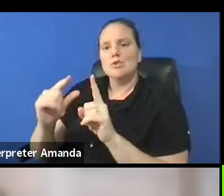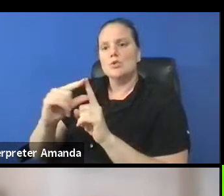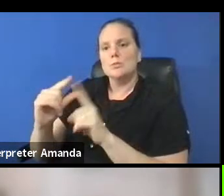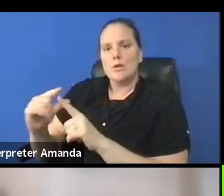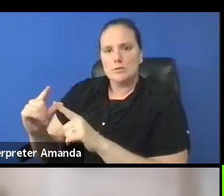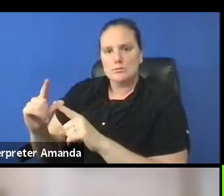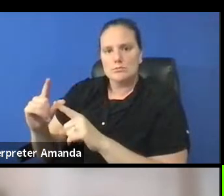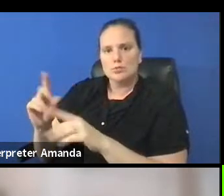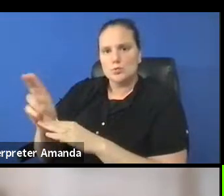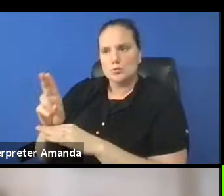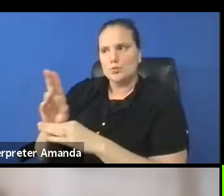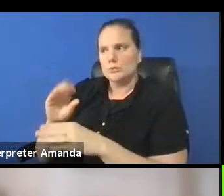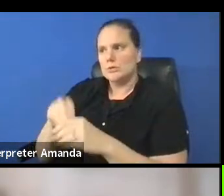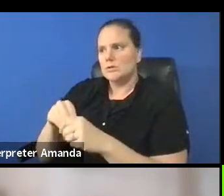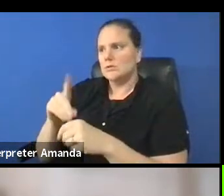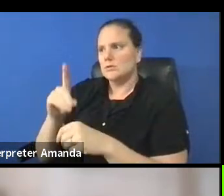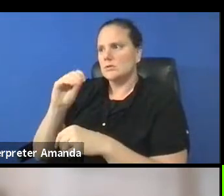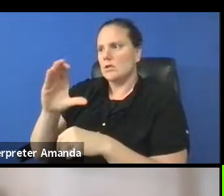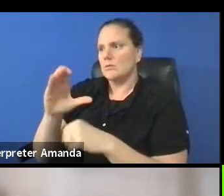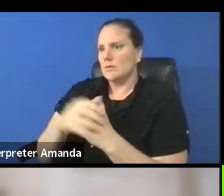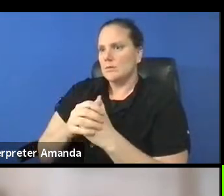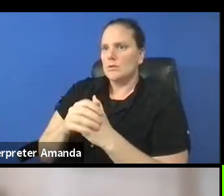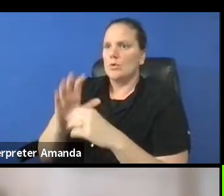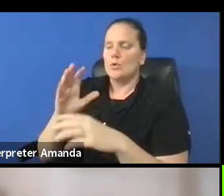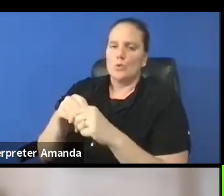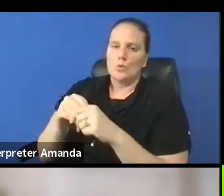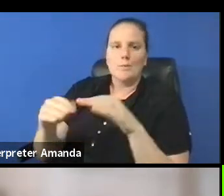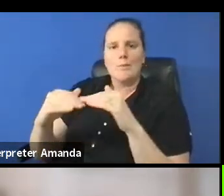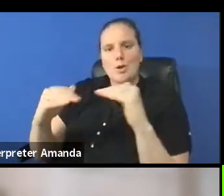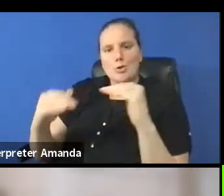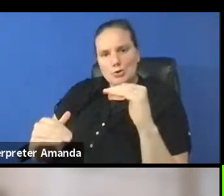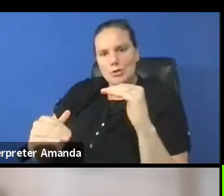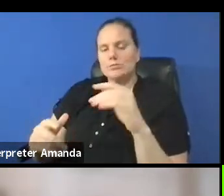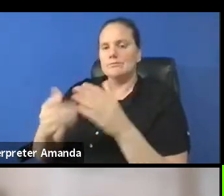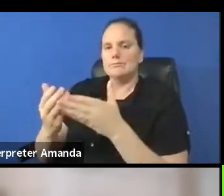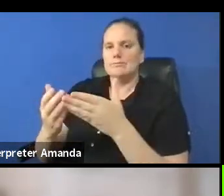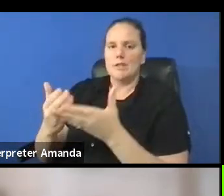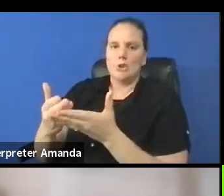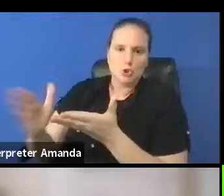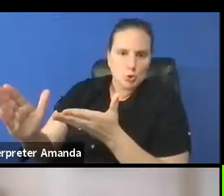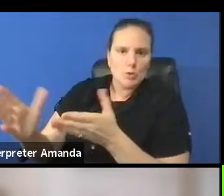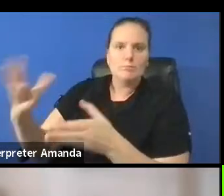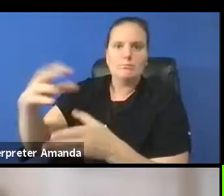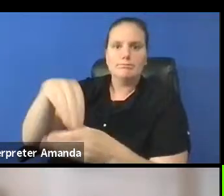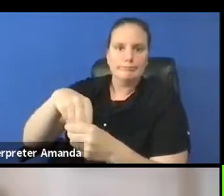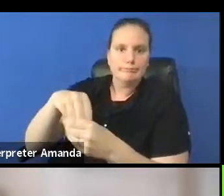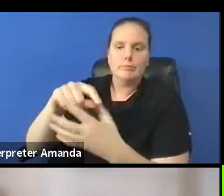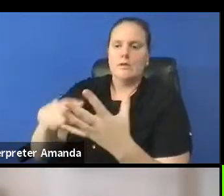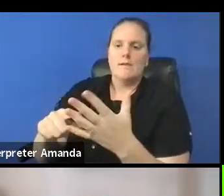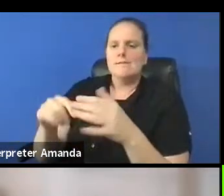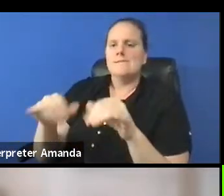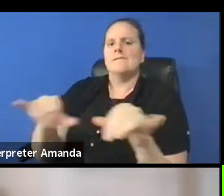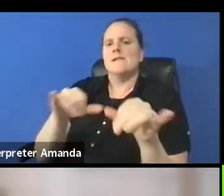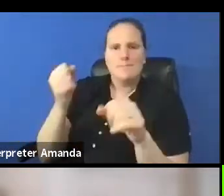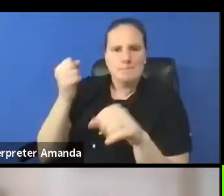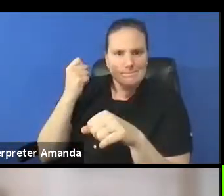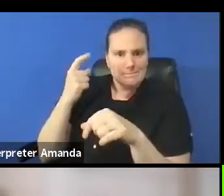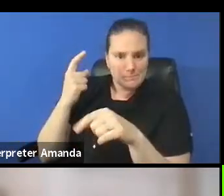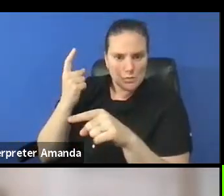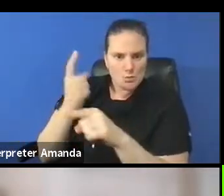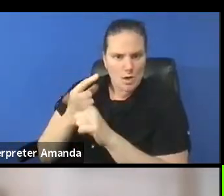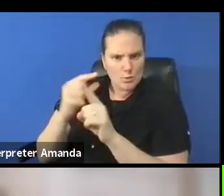used in the document, including marginalized or excluded. So just getting on the same page, making sure we've got the